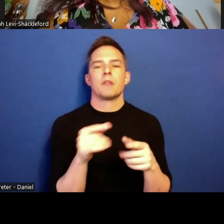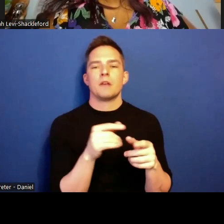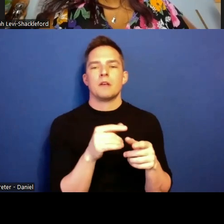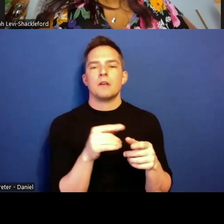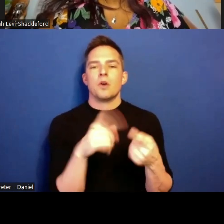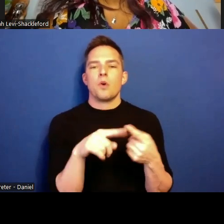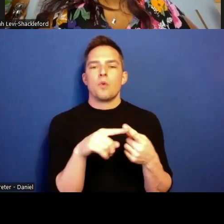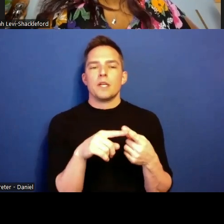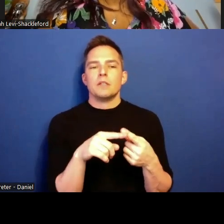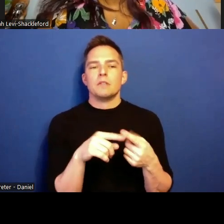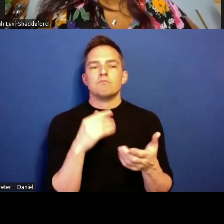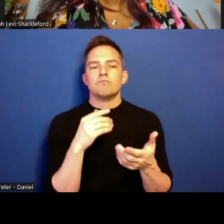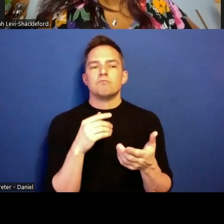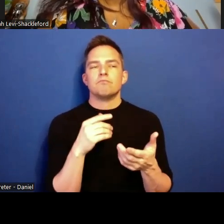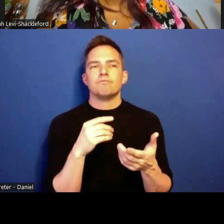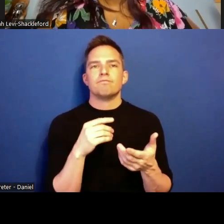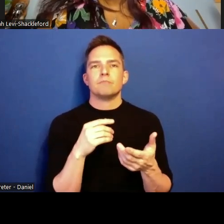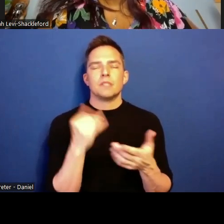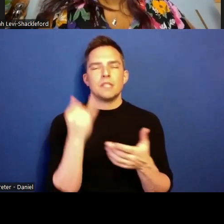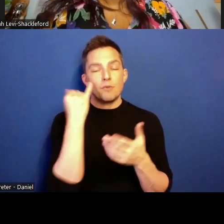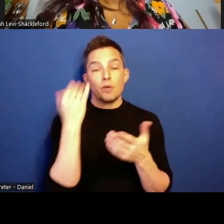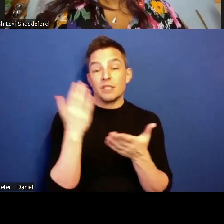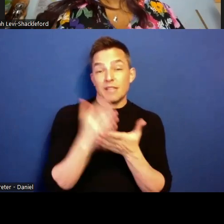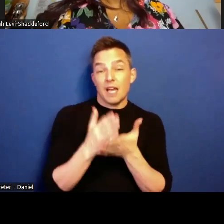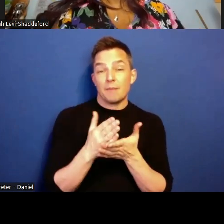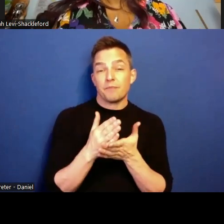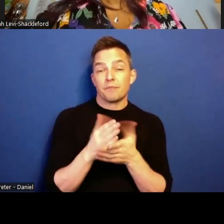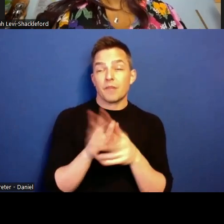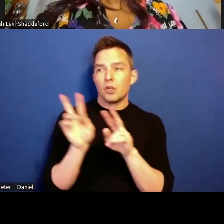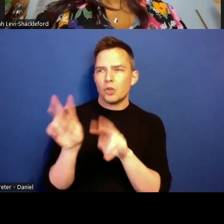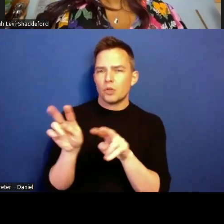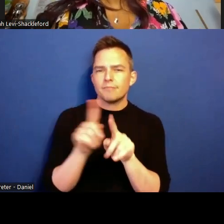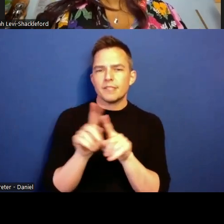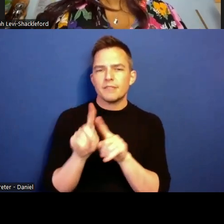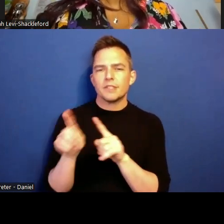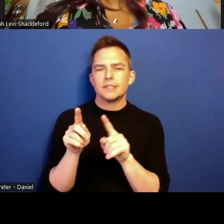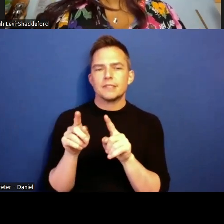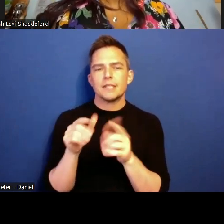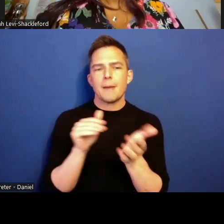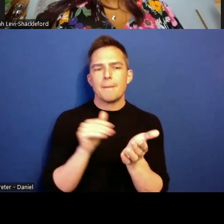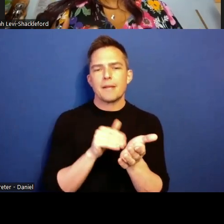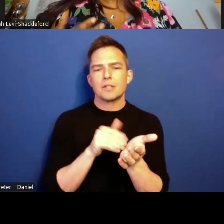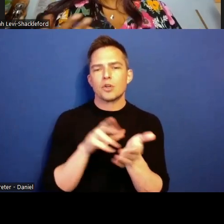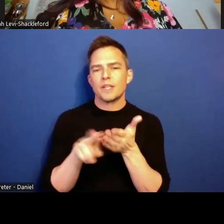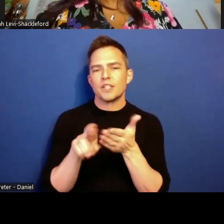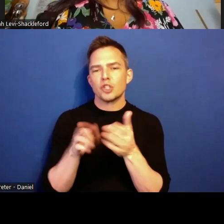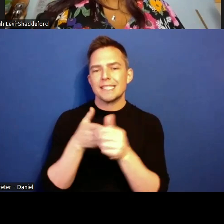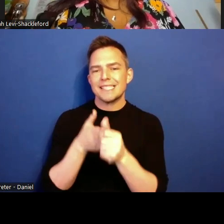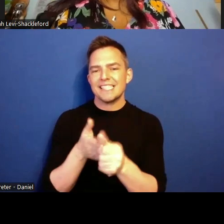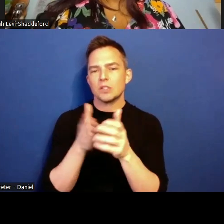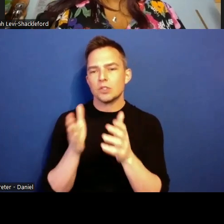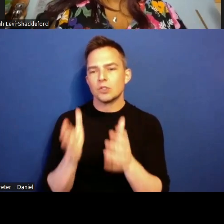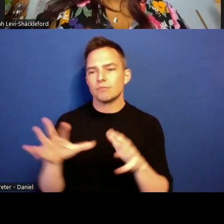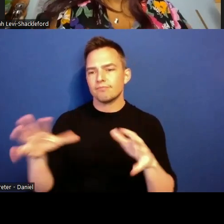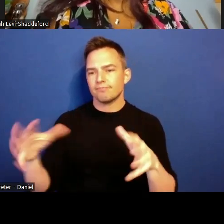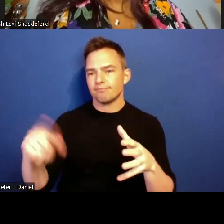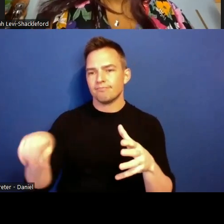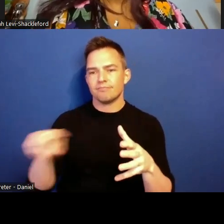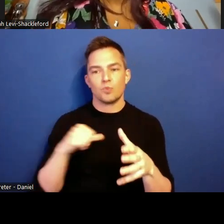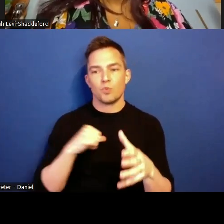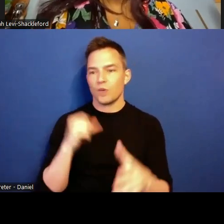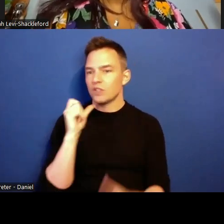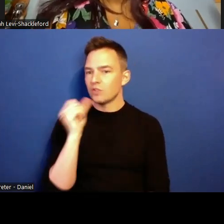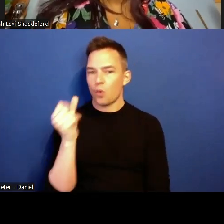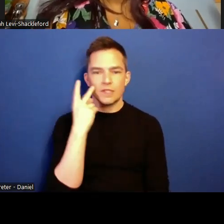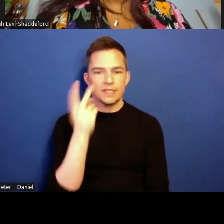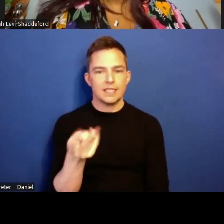we stop and we look at the different leadership in medical research, we're not seeing